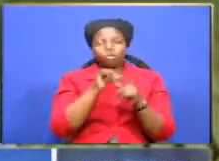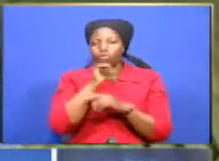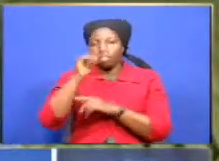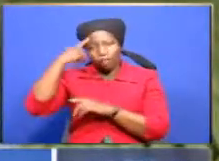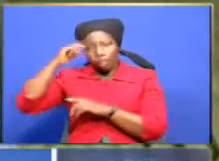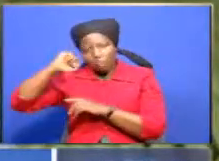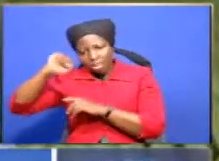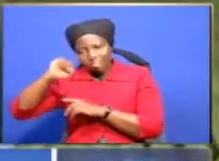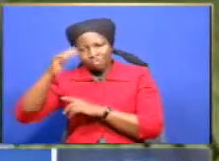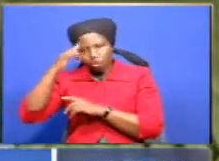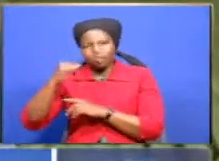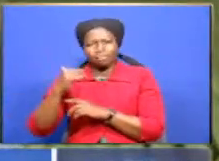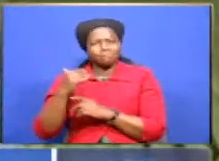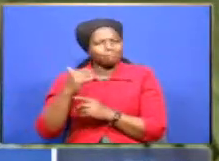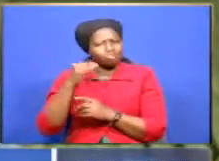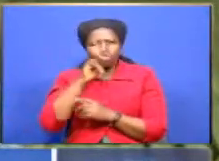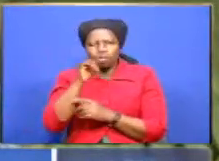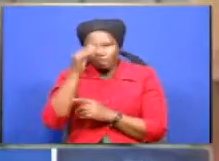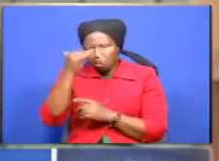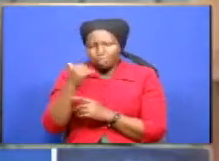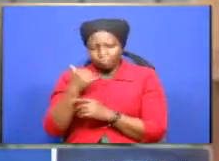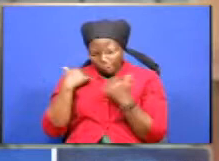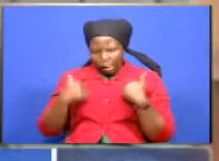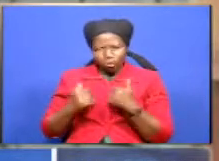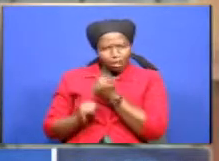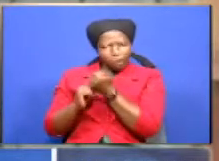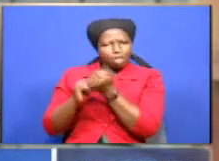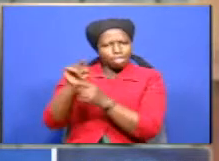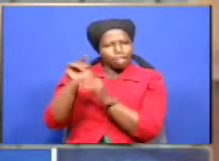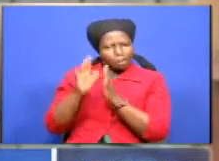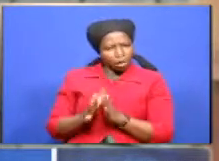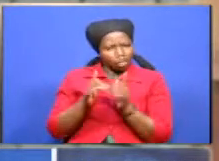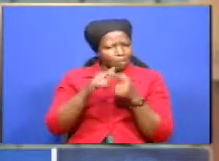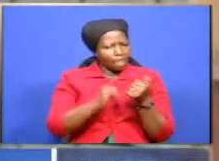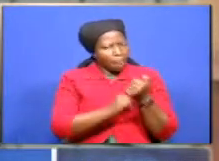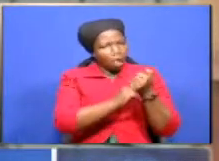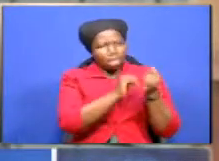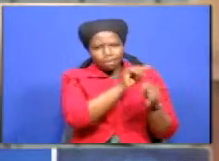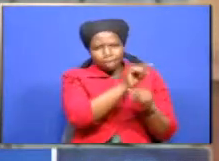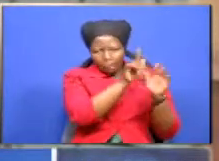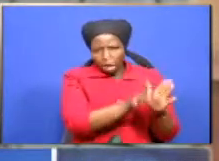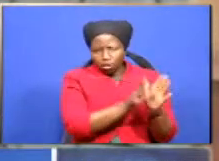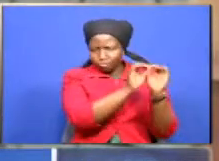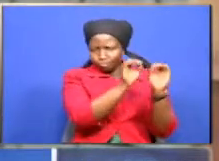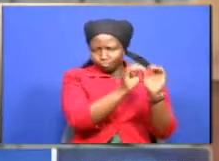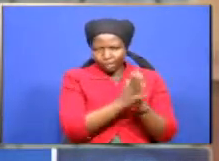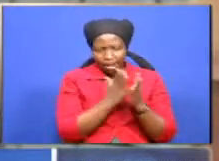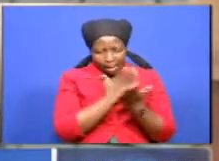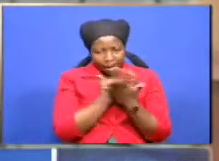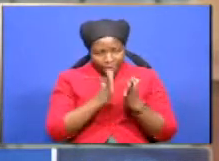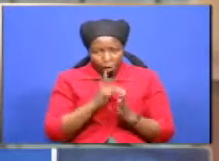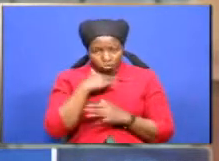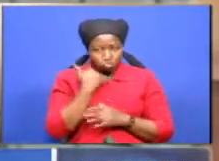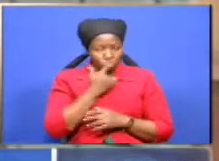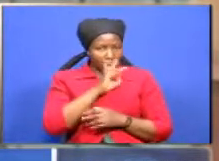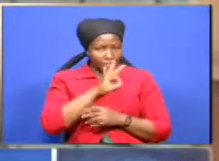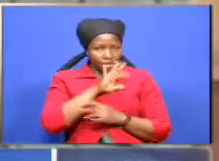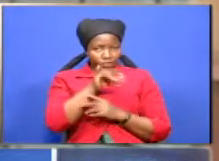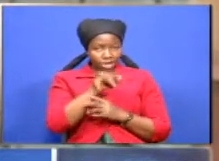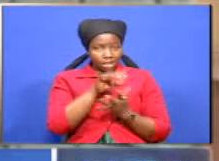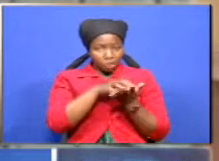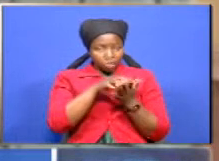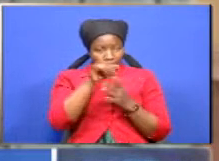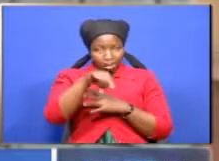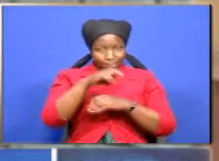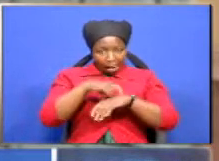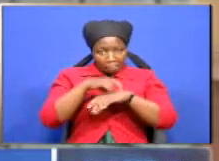support person A vis-a-vis person B. And in fact, anyone who benefits from a position at this moment will be playing